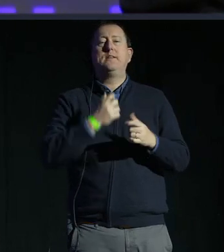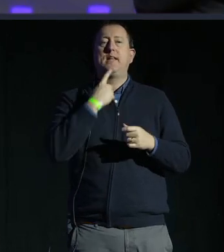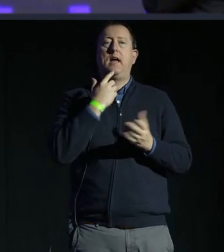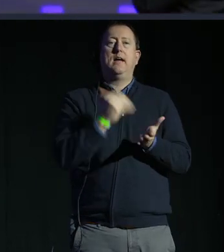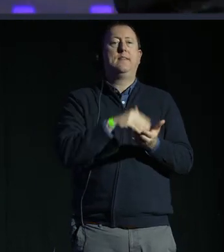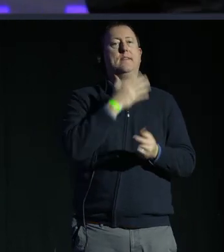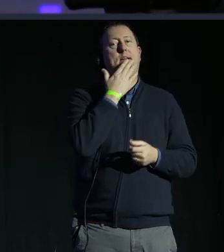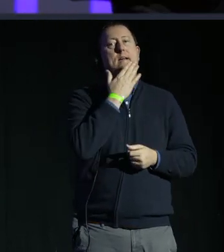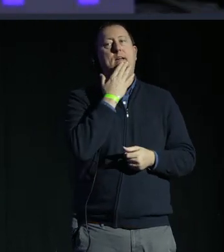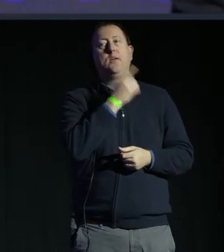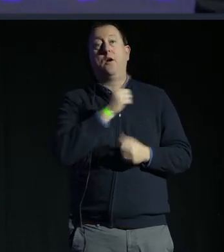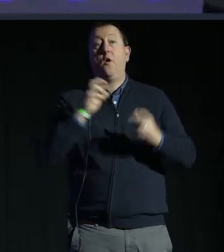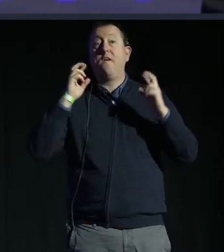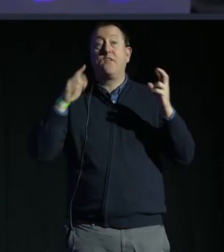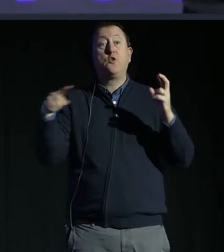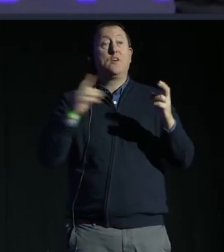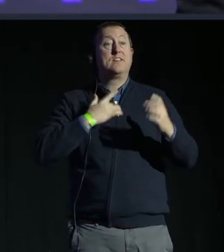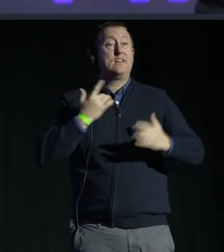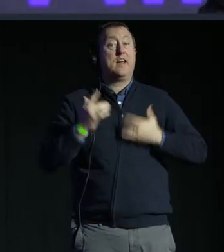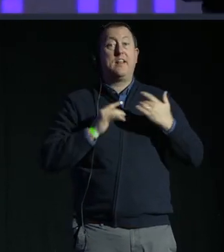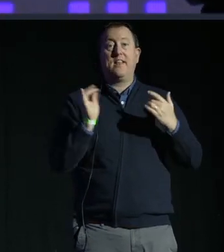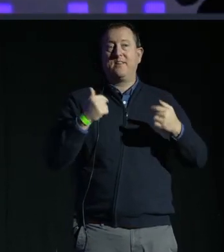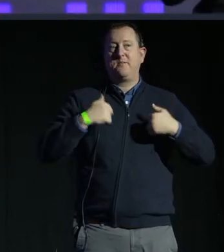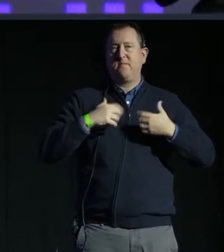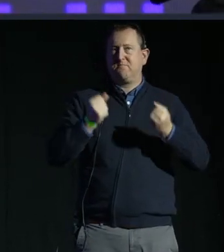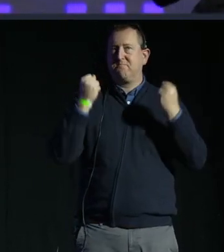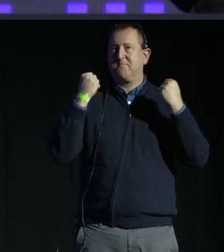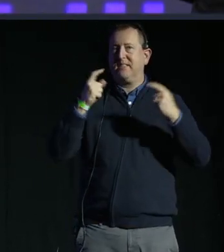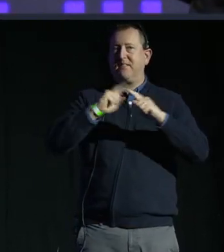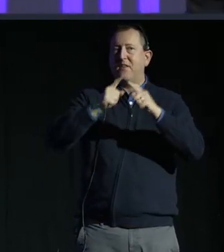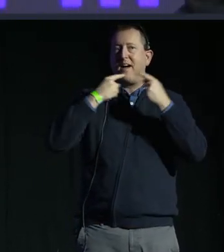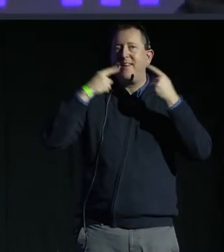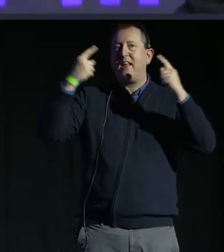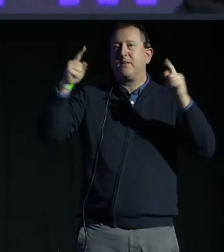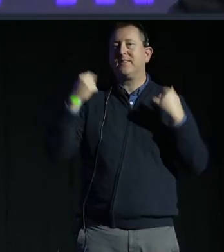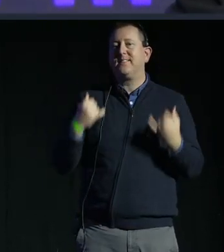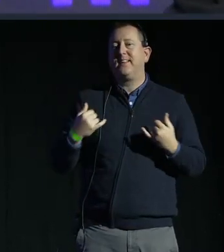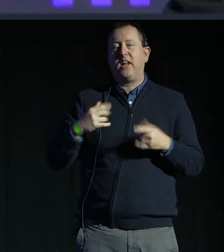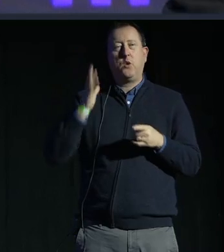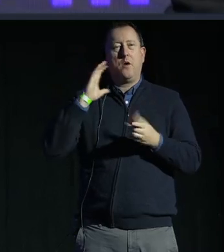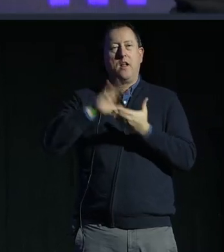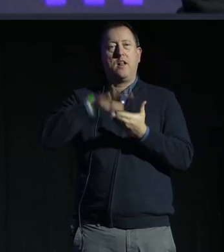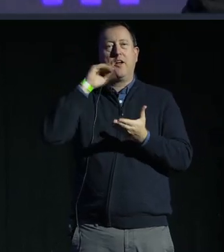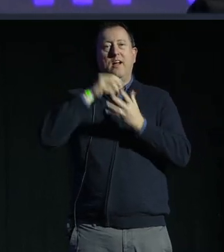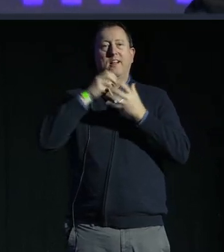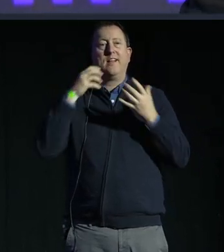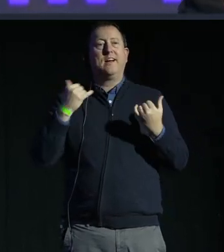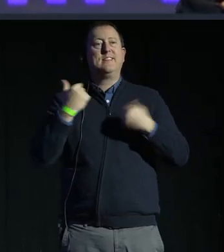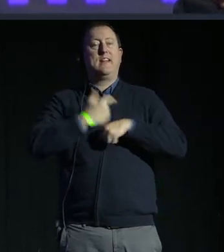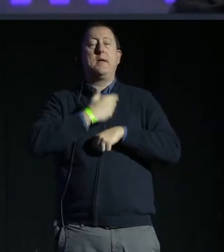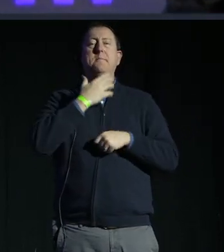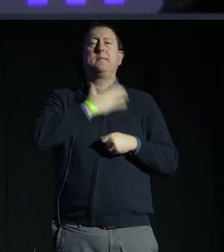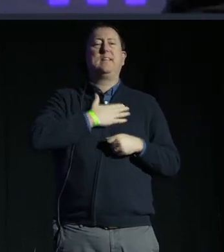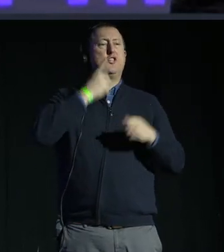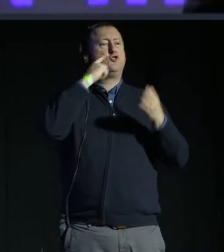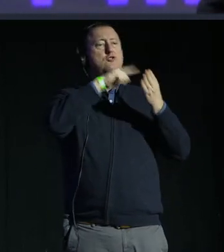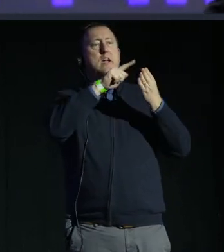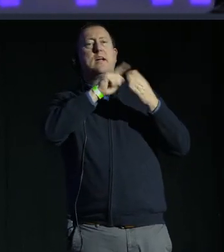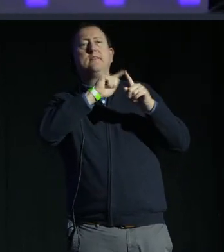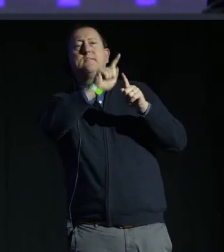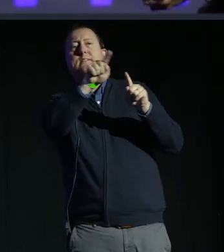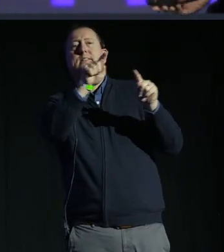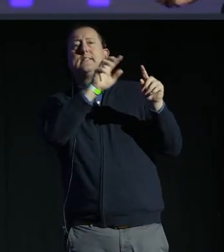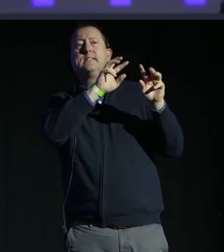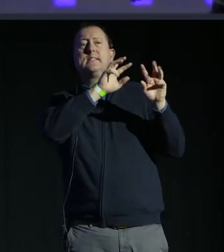you. I hope you're as excited as I am about all these announcements today. There's so much more to learn about. Please go check out the sessions and